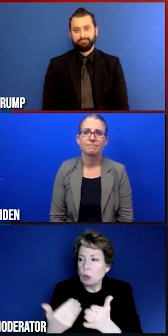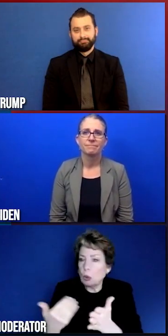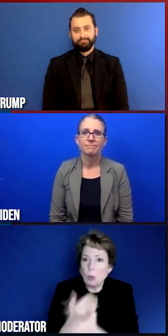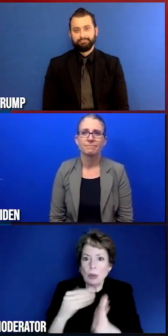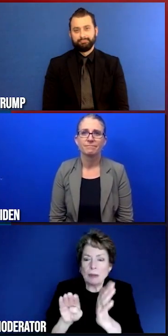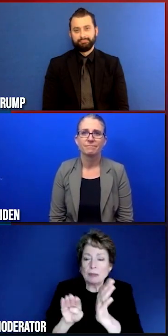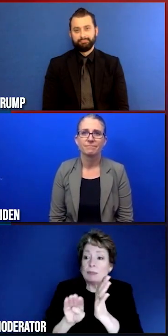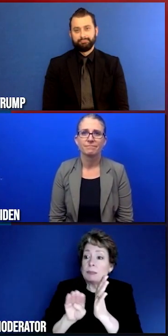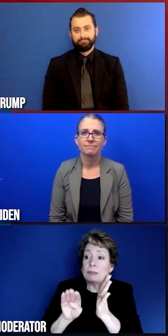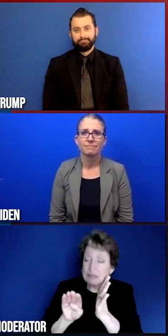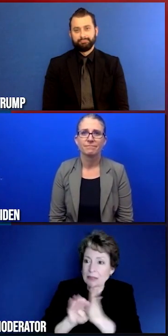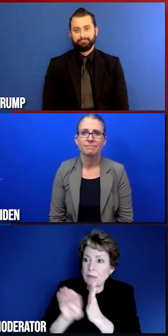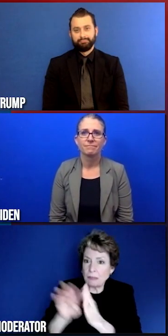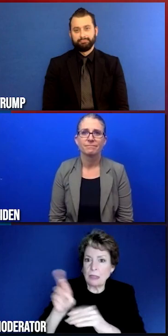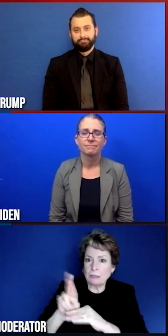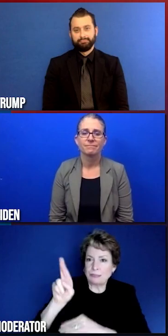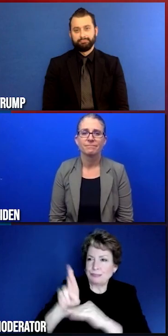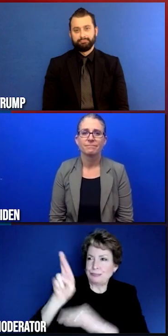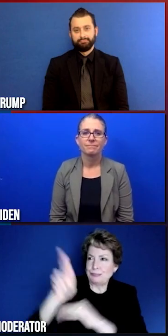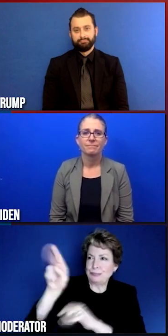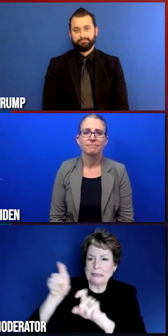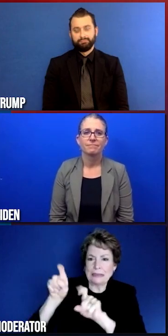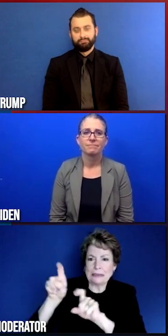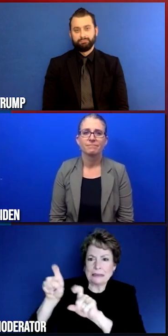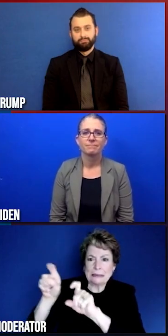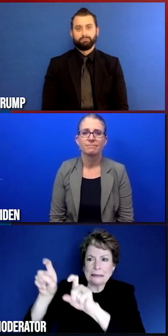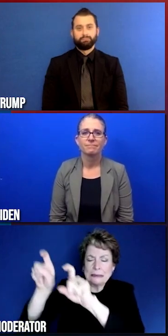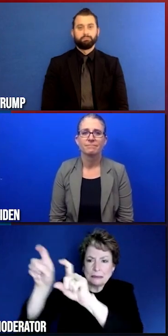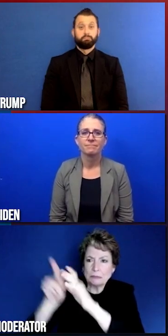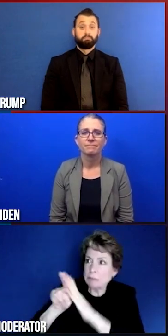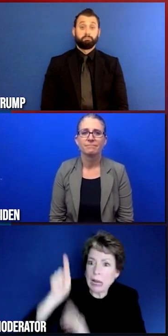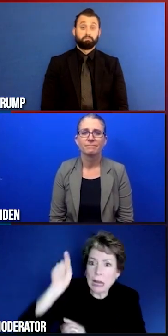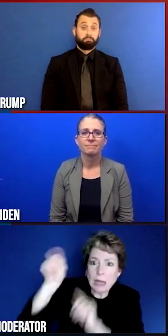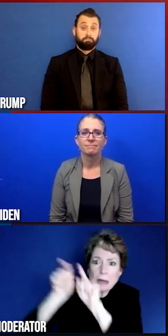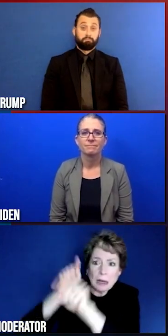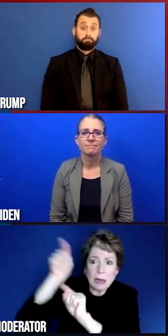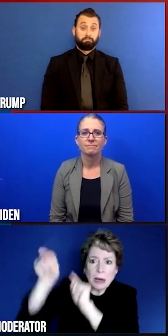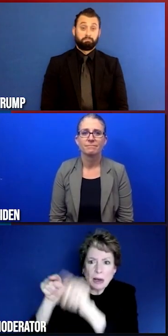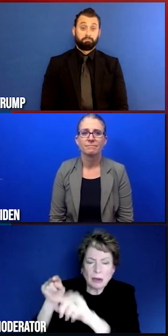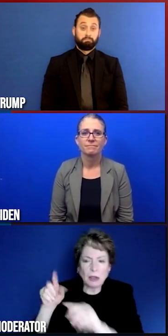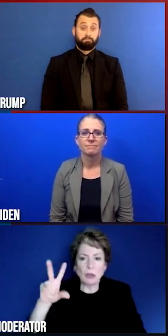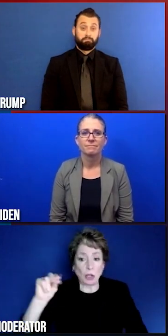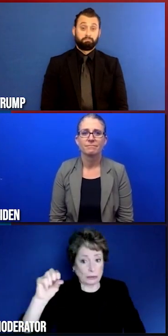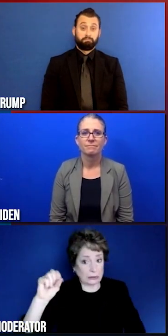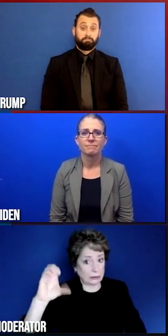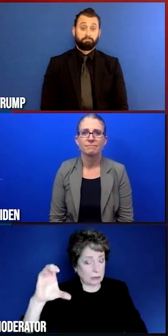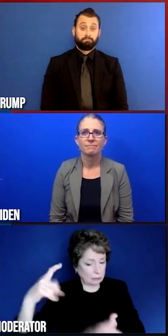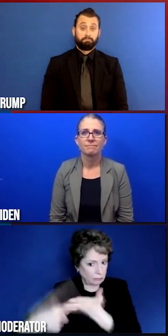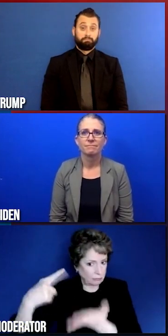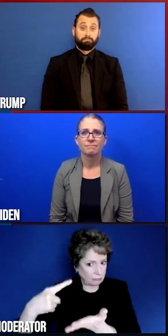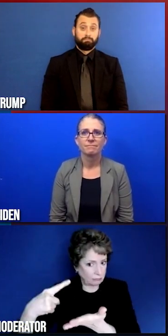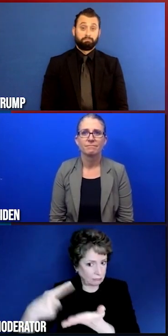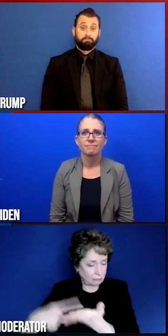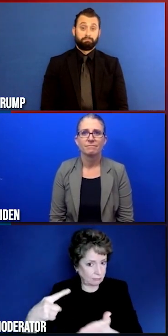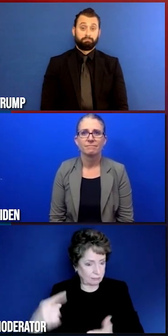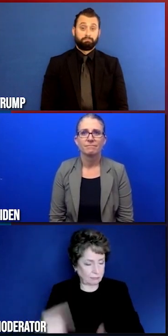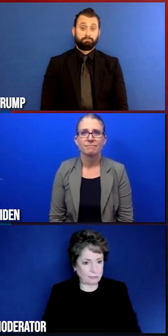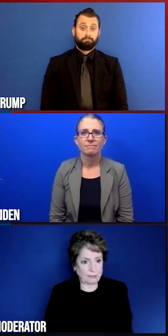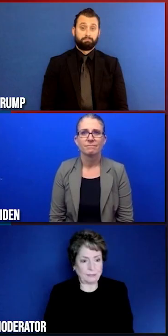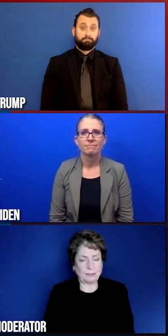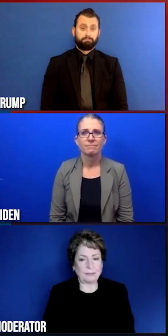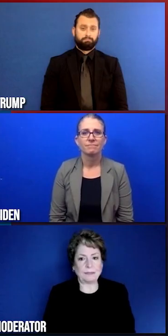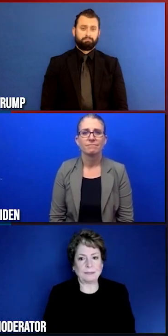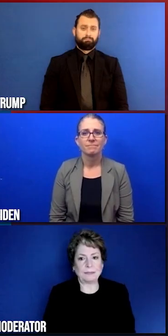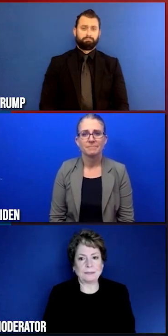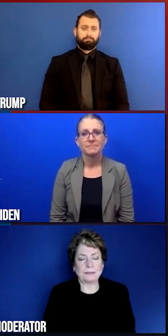betrayal of the relationship you forged? Just 30 seconds here because we need to get on to the next. So when I met with Barack Obama. We sat in the White